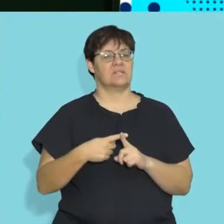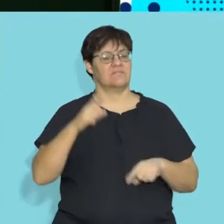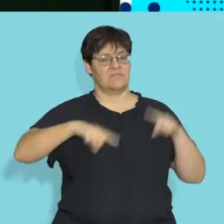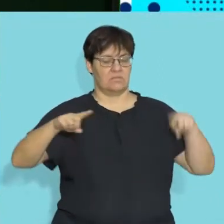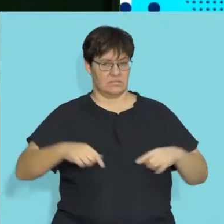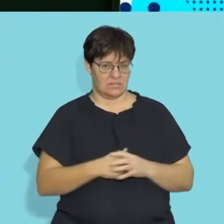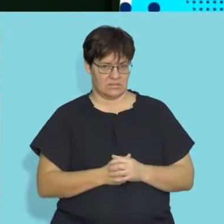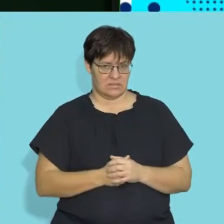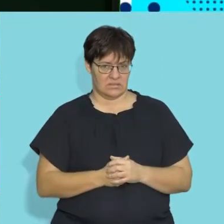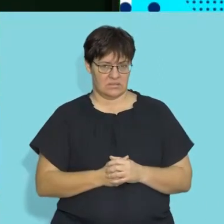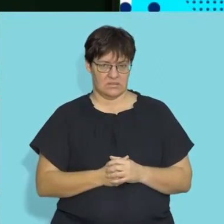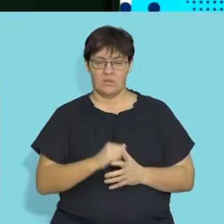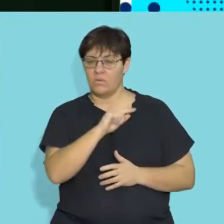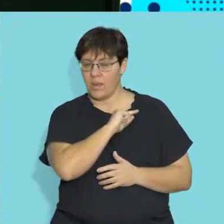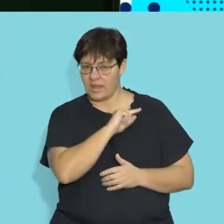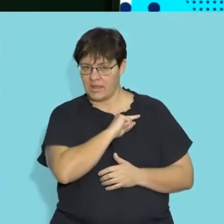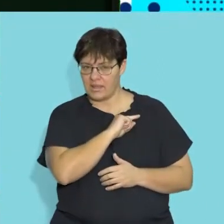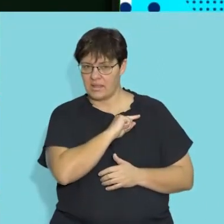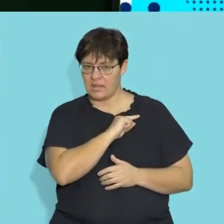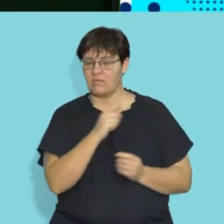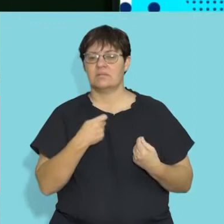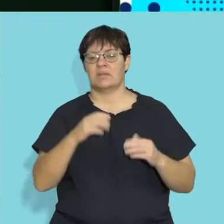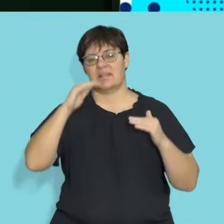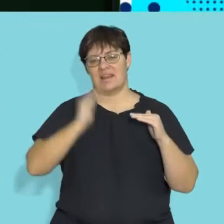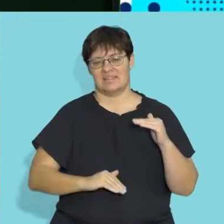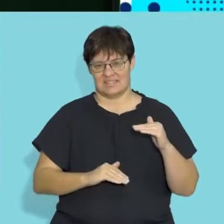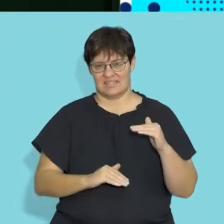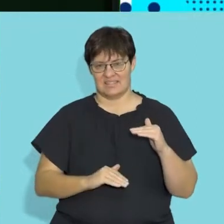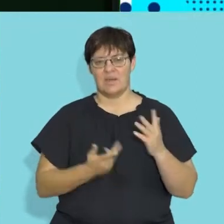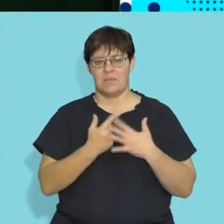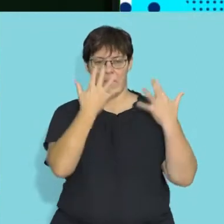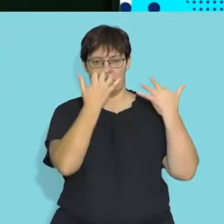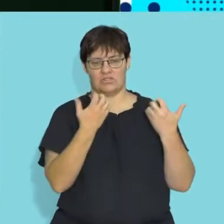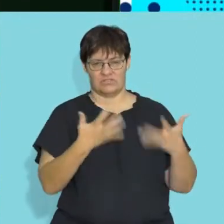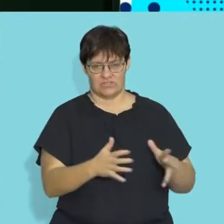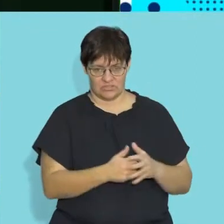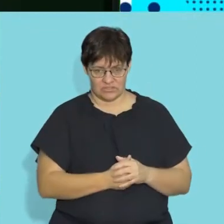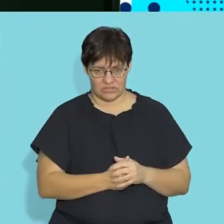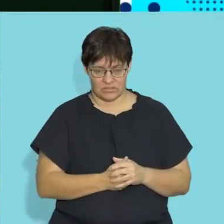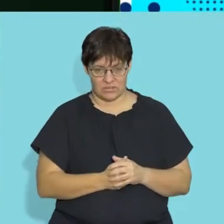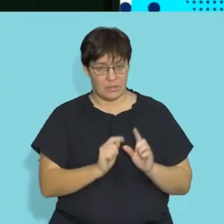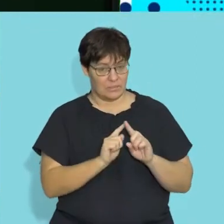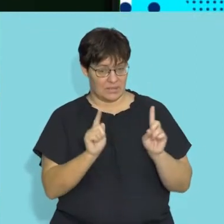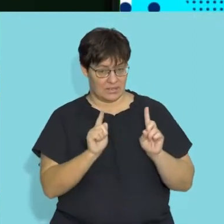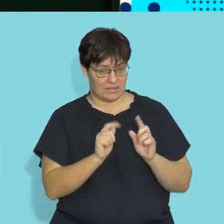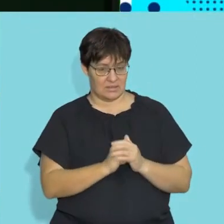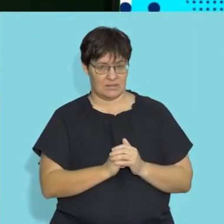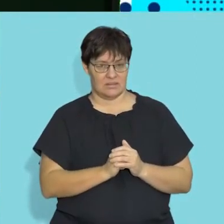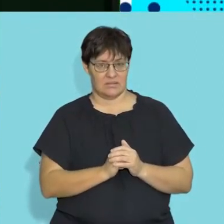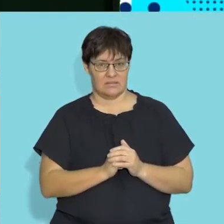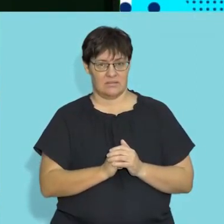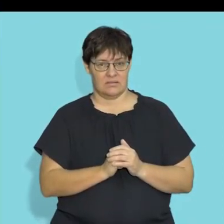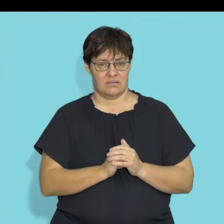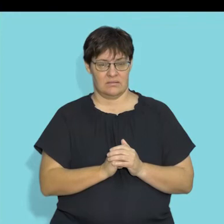variance, right? Why? You spent less than what you budgeted for. However,